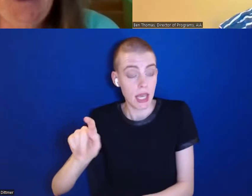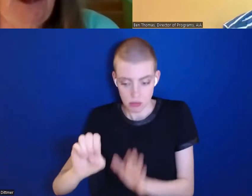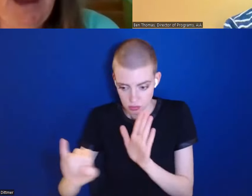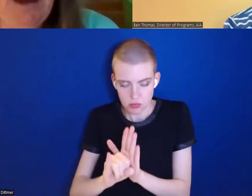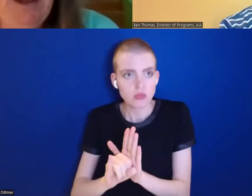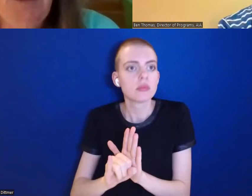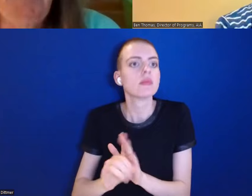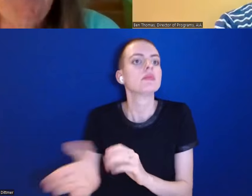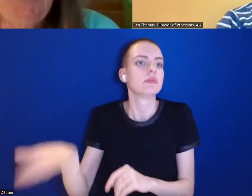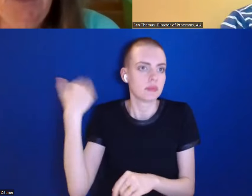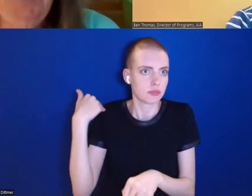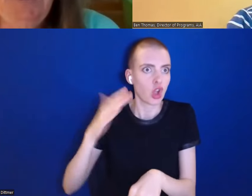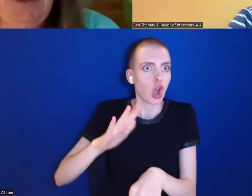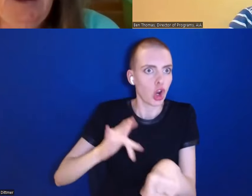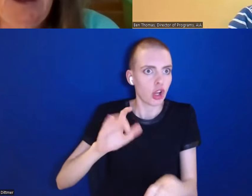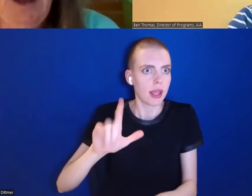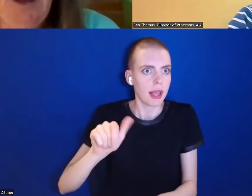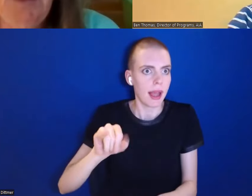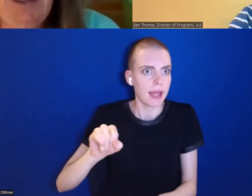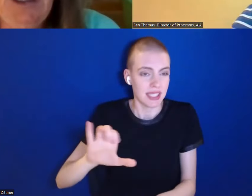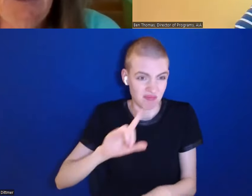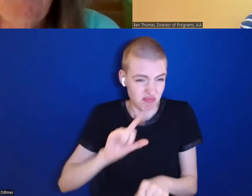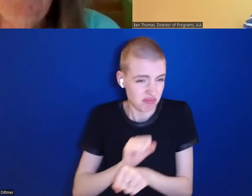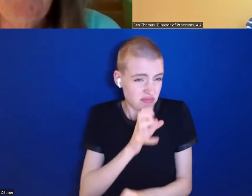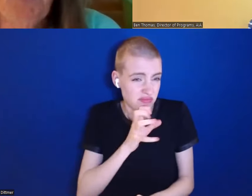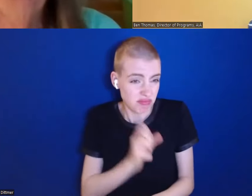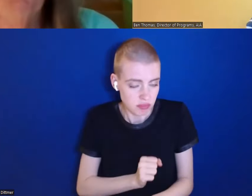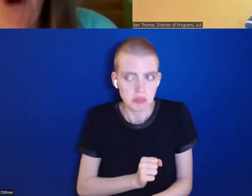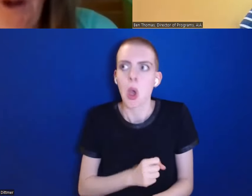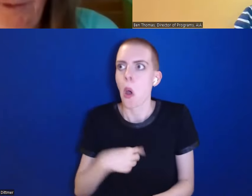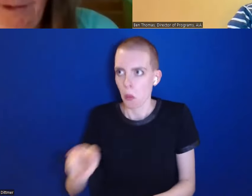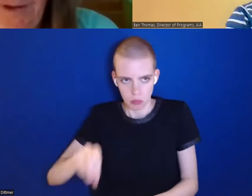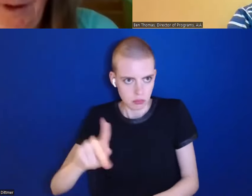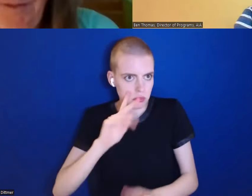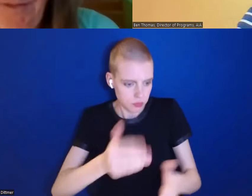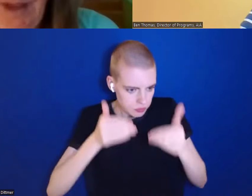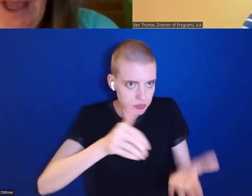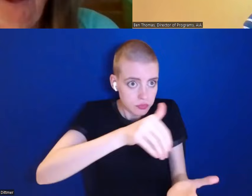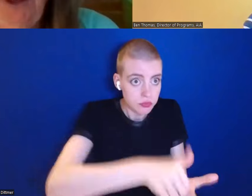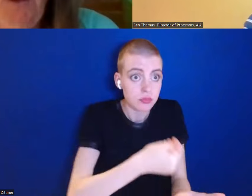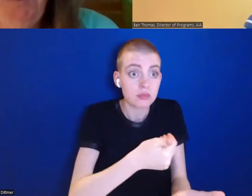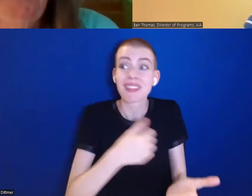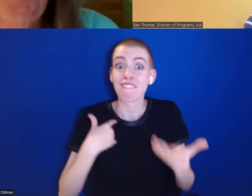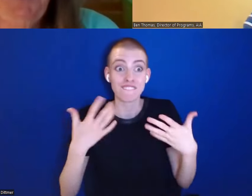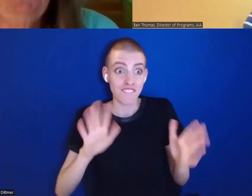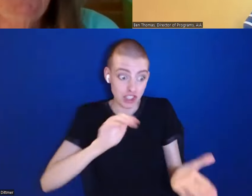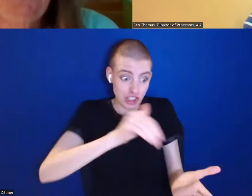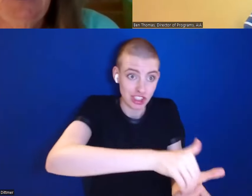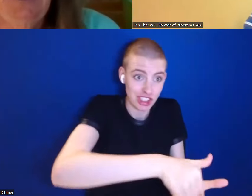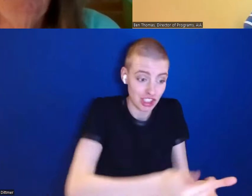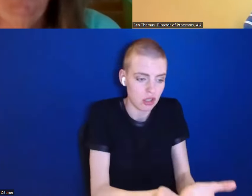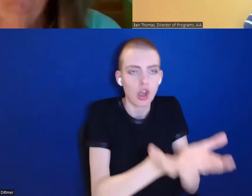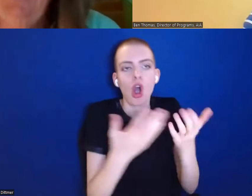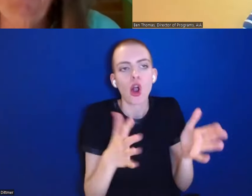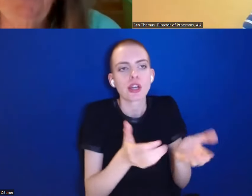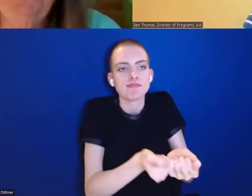go and excavate it. But by the time we did, it had broken apart. Yeah. And so it was in pieces,